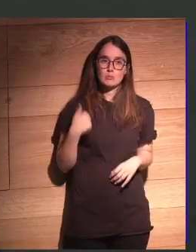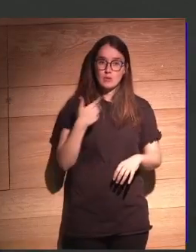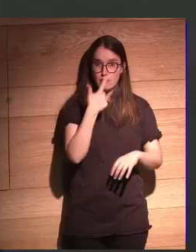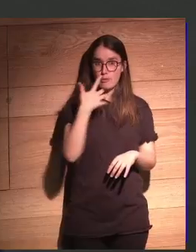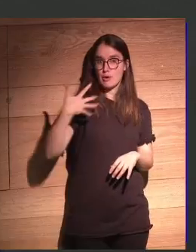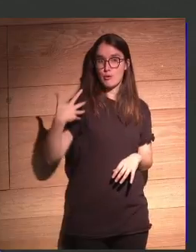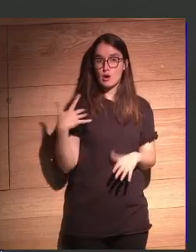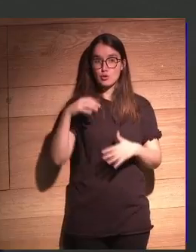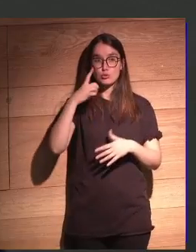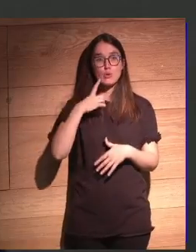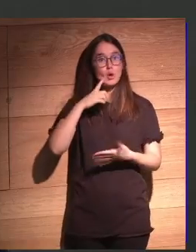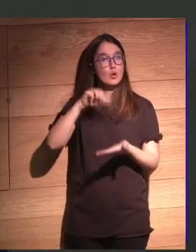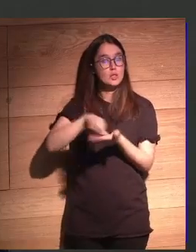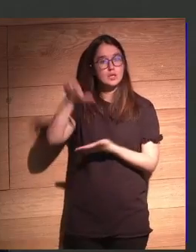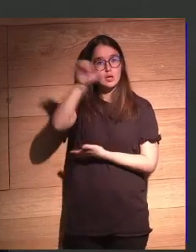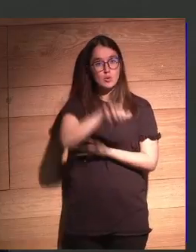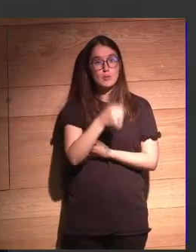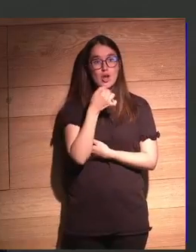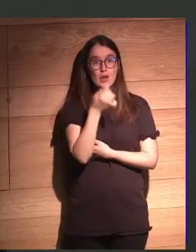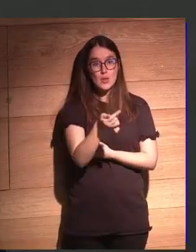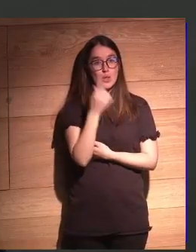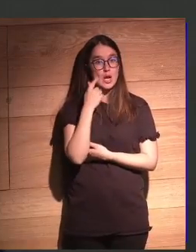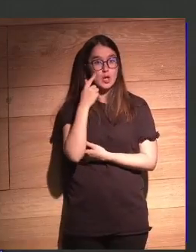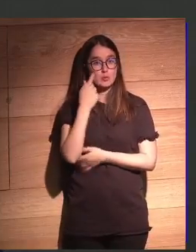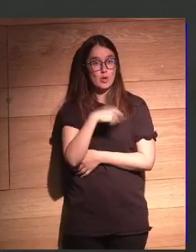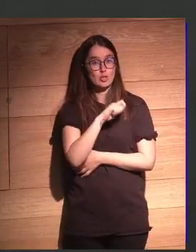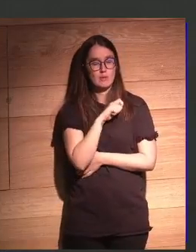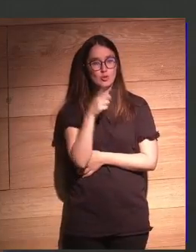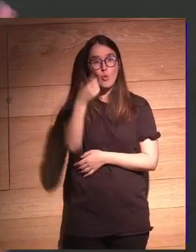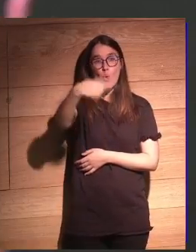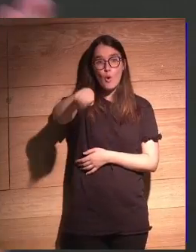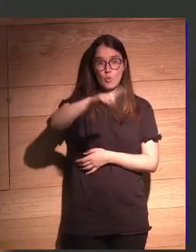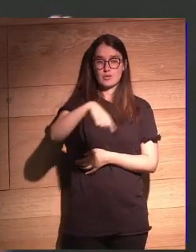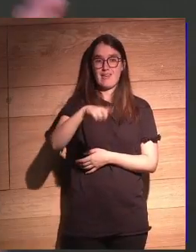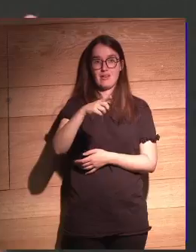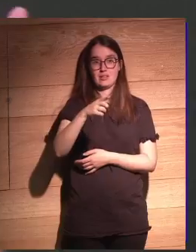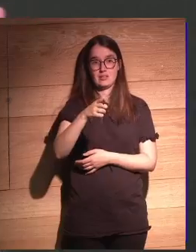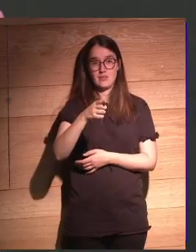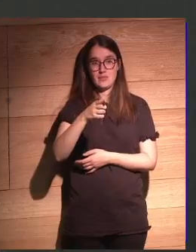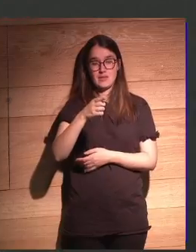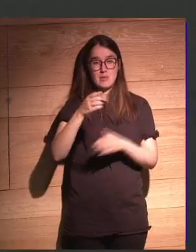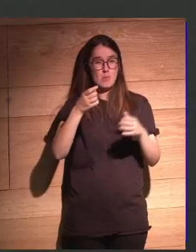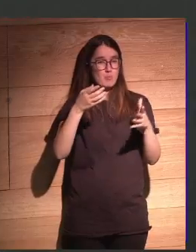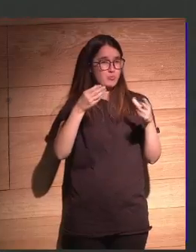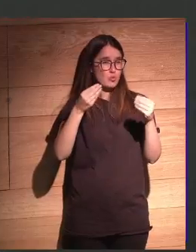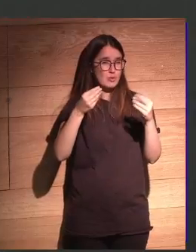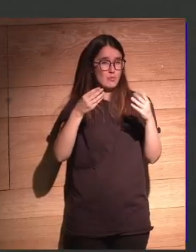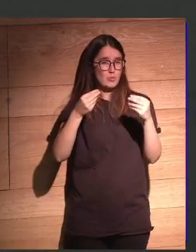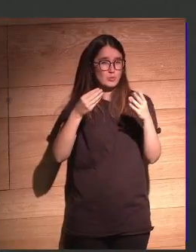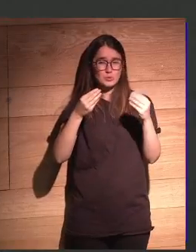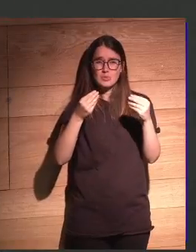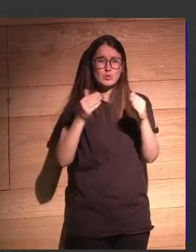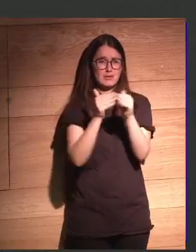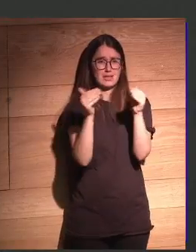get these, where we could get houses either rented or bought. Now,